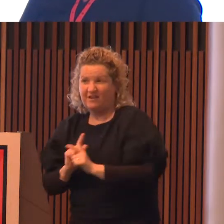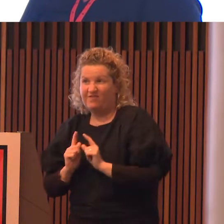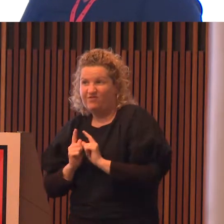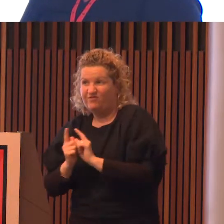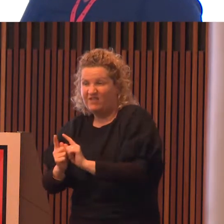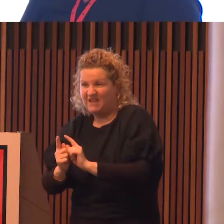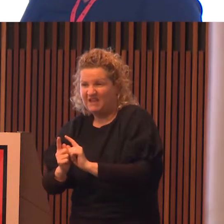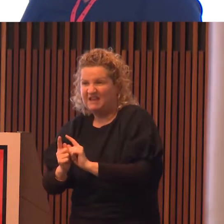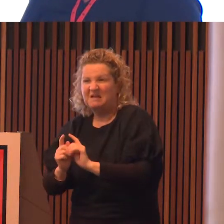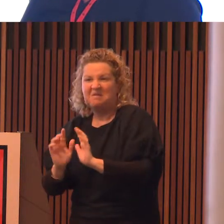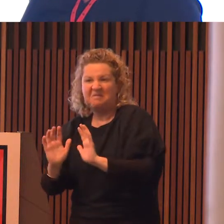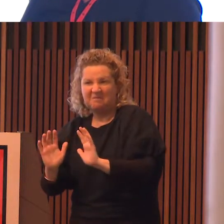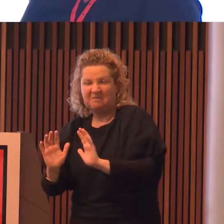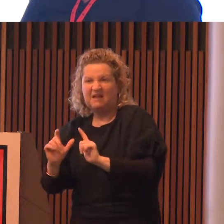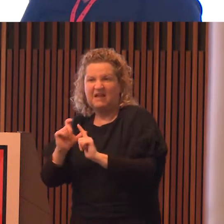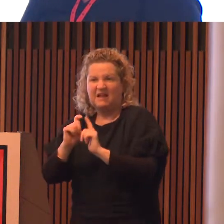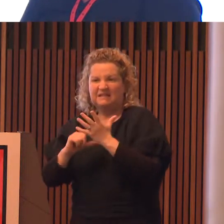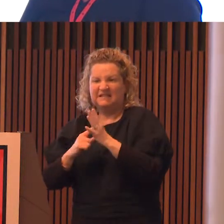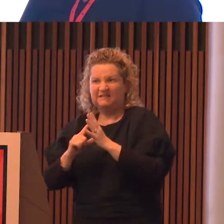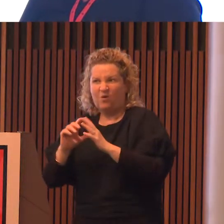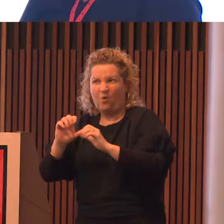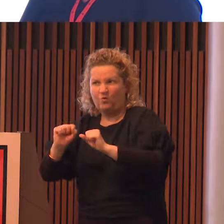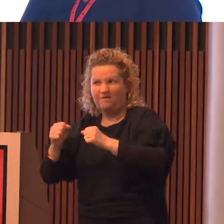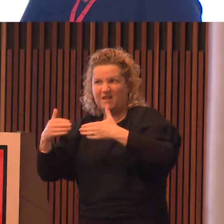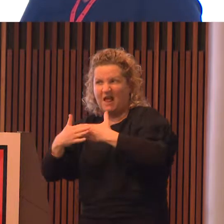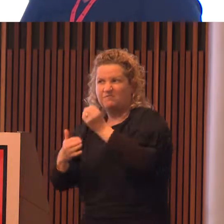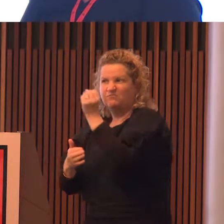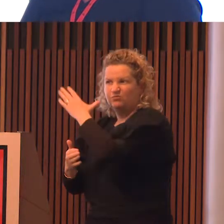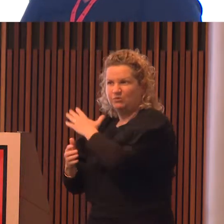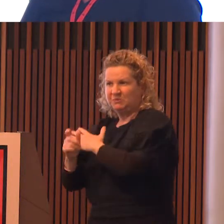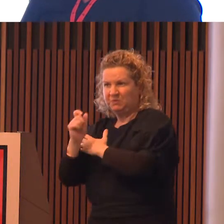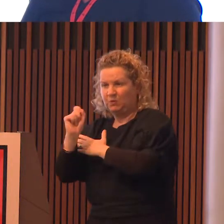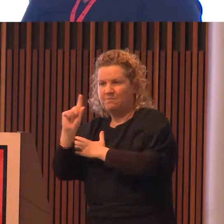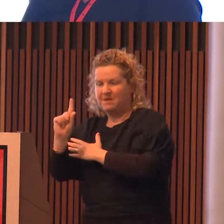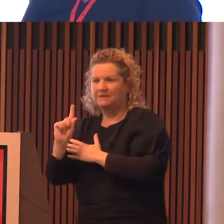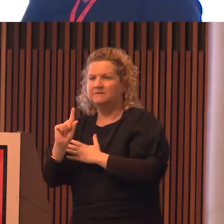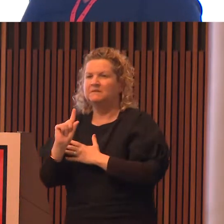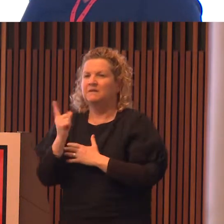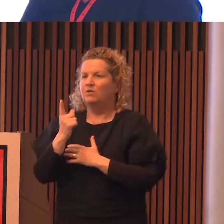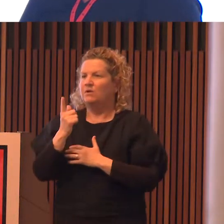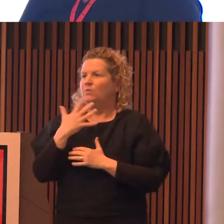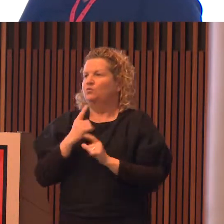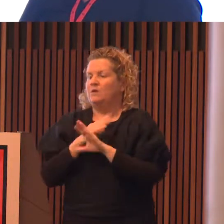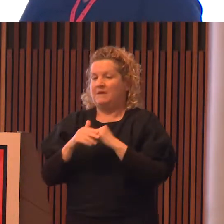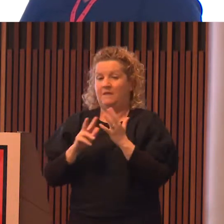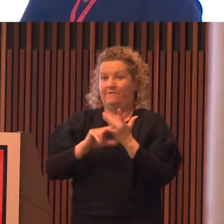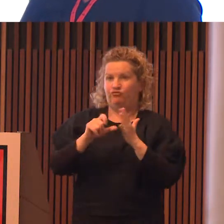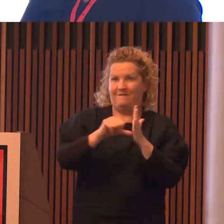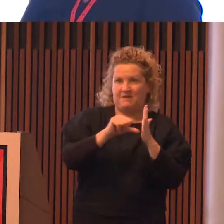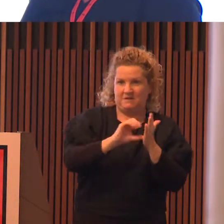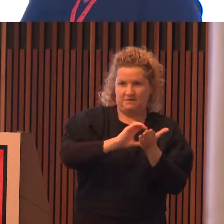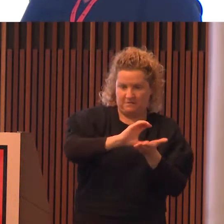so there's a couple of other points I'll make before I show you a slide. Following on about the Victorian funding, the thing I think that we